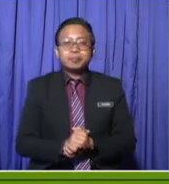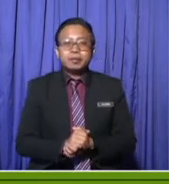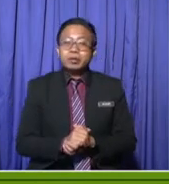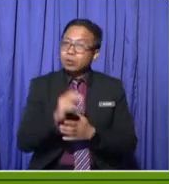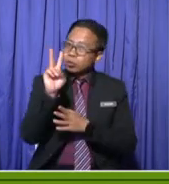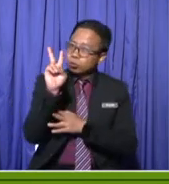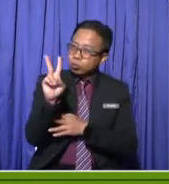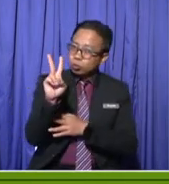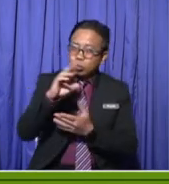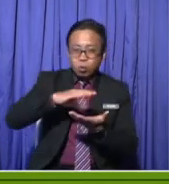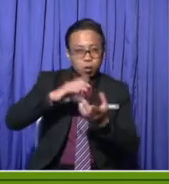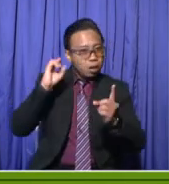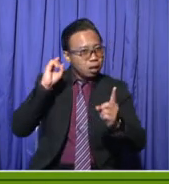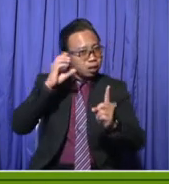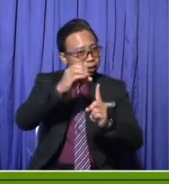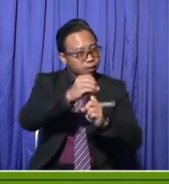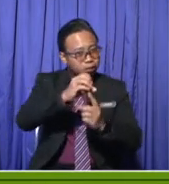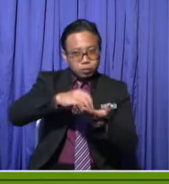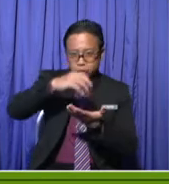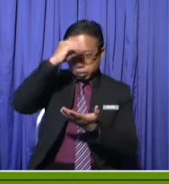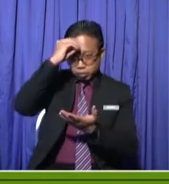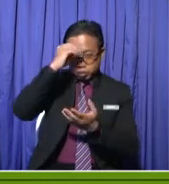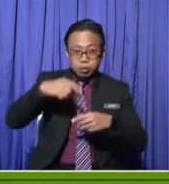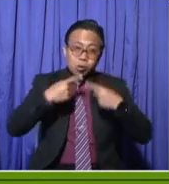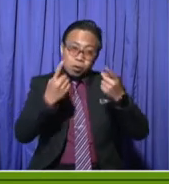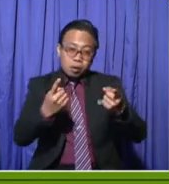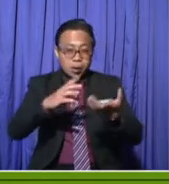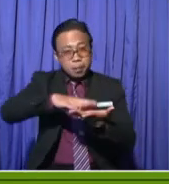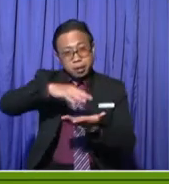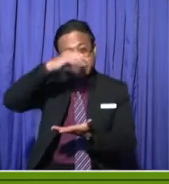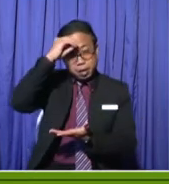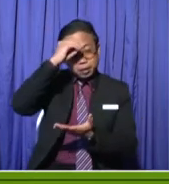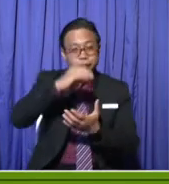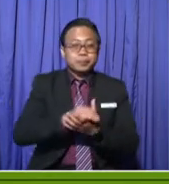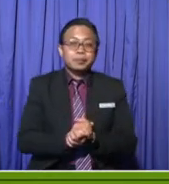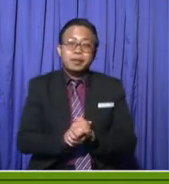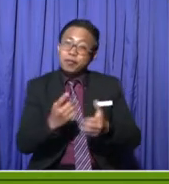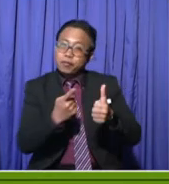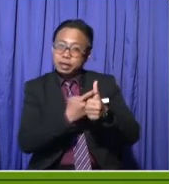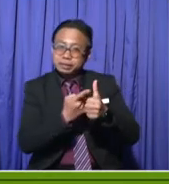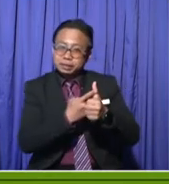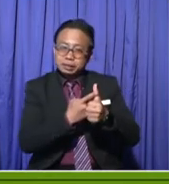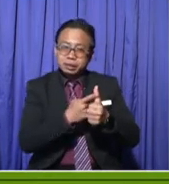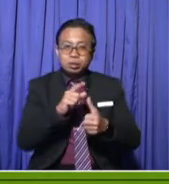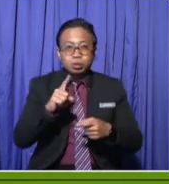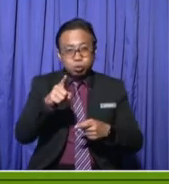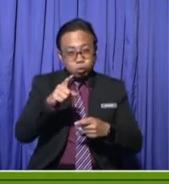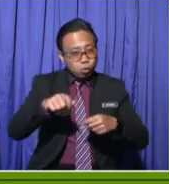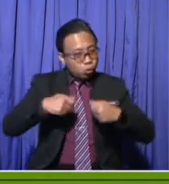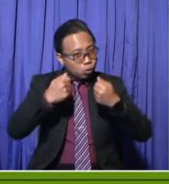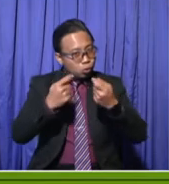are two learning objectives that you are going to learn. First, you are going